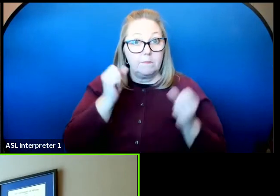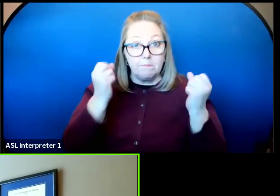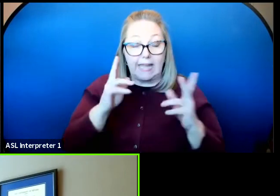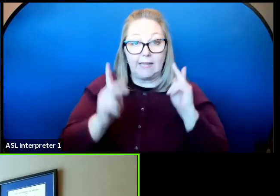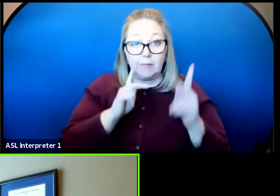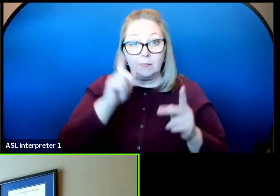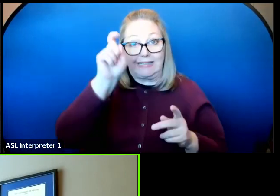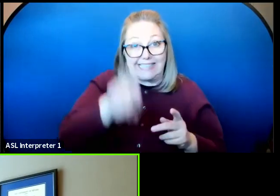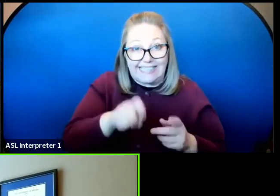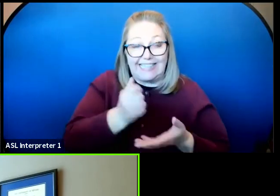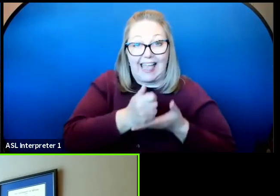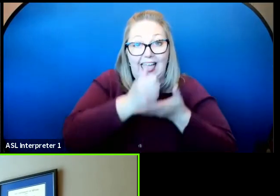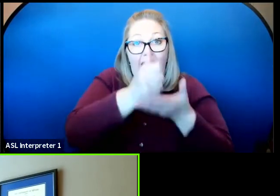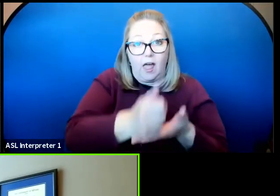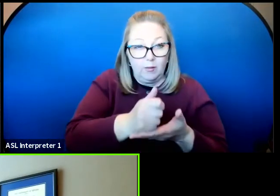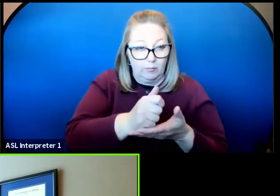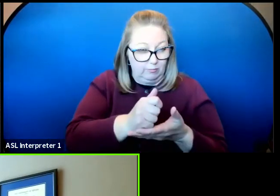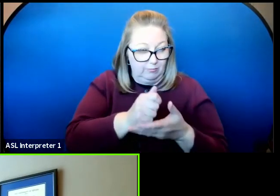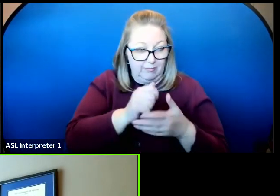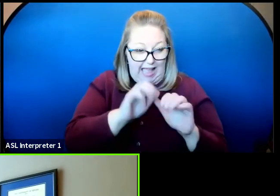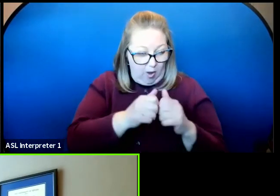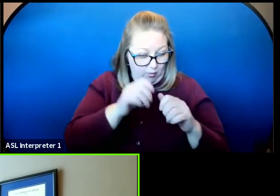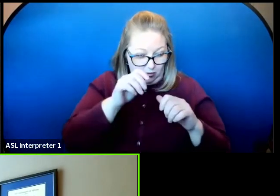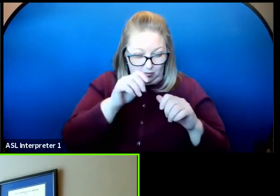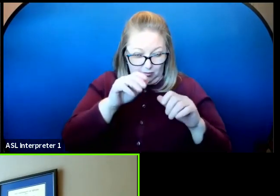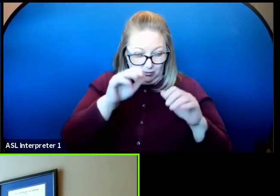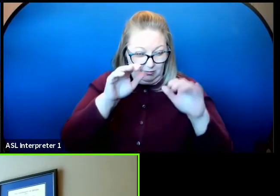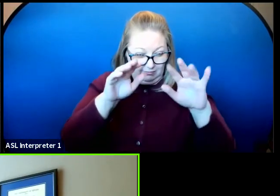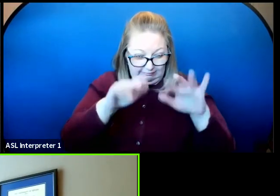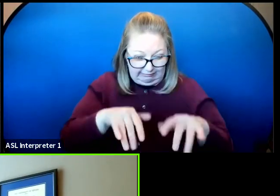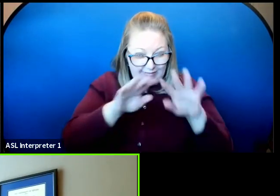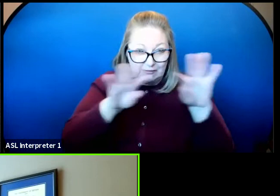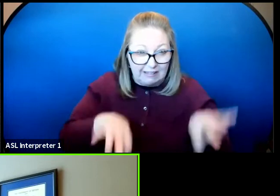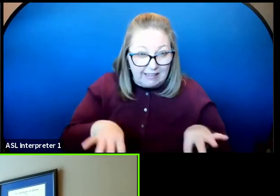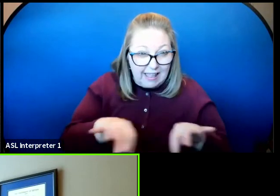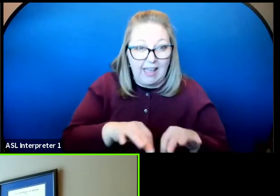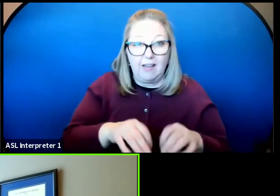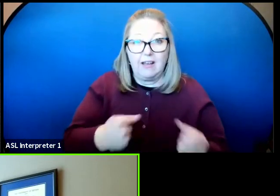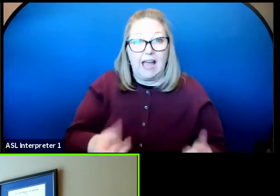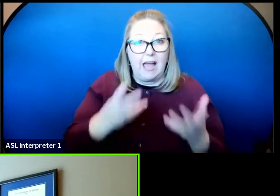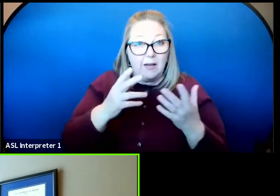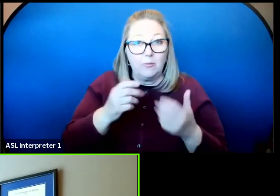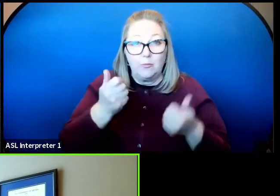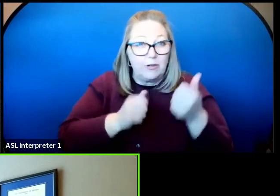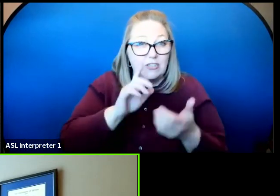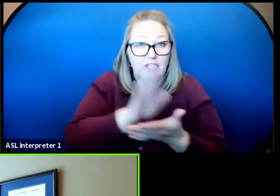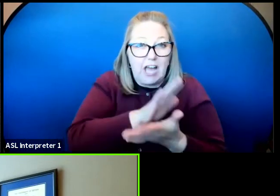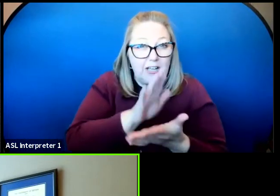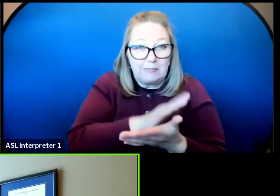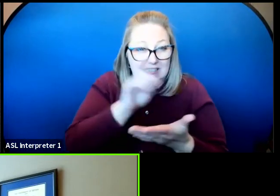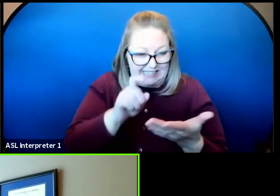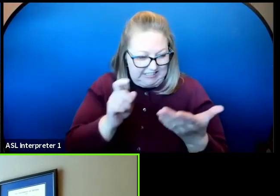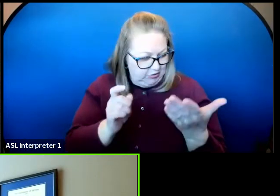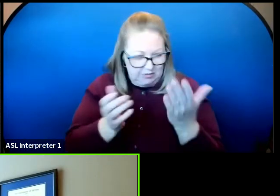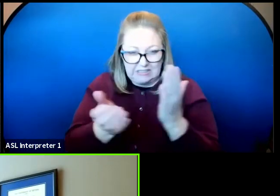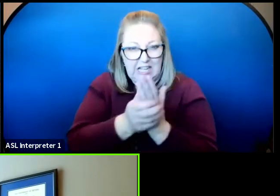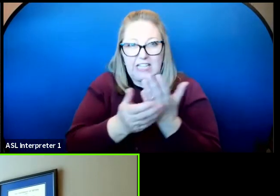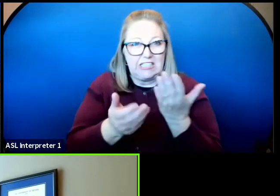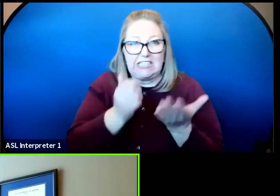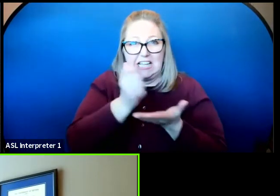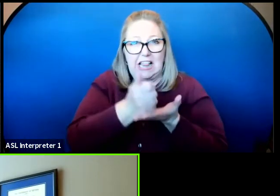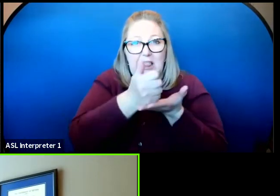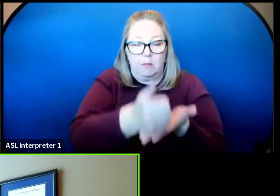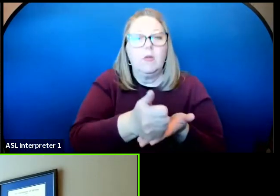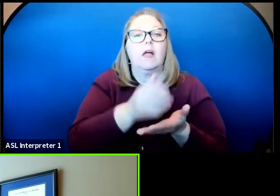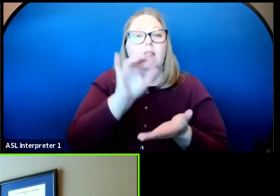help navigating the portal. They need help knowing exactly what documents they need. And through the mediation process, that's where a mediator